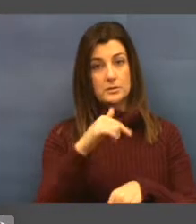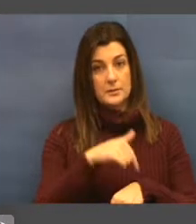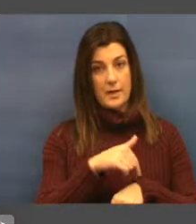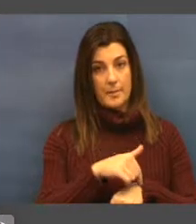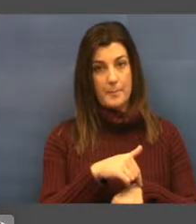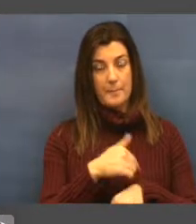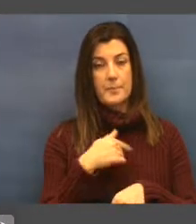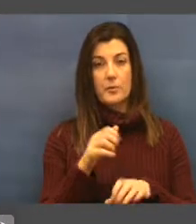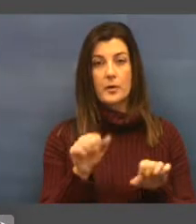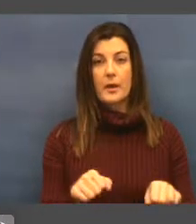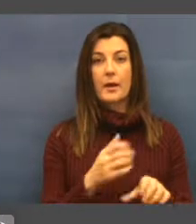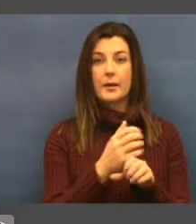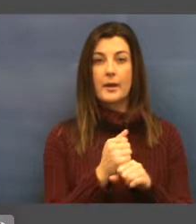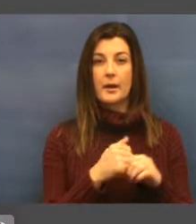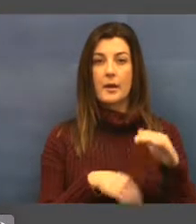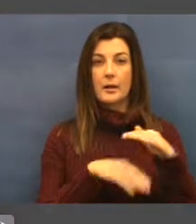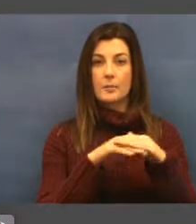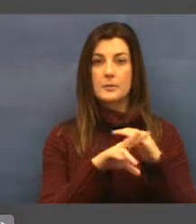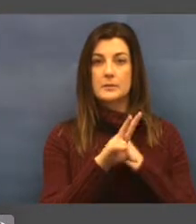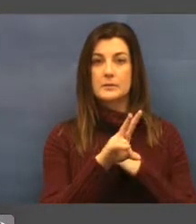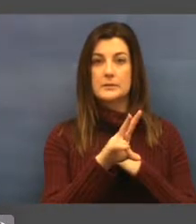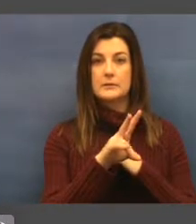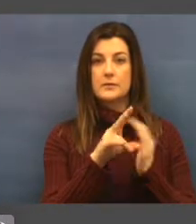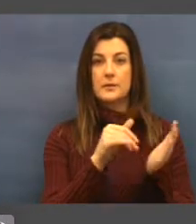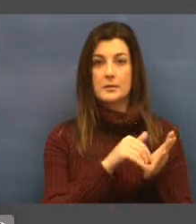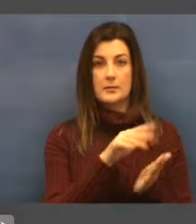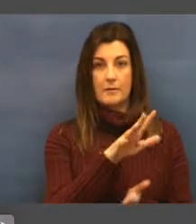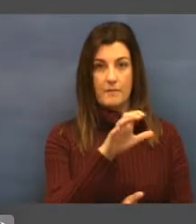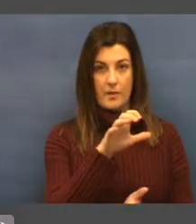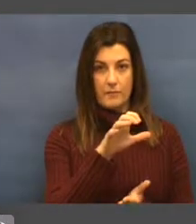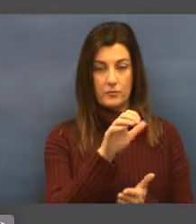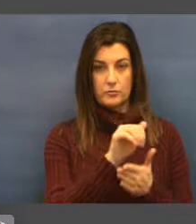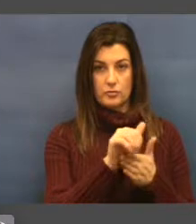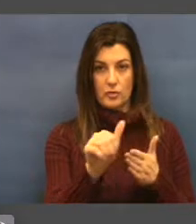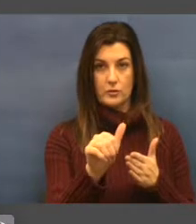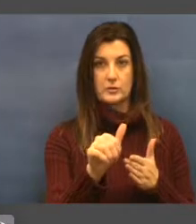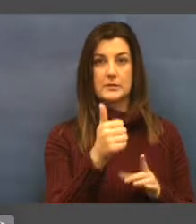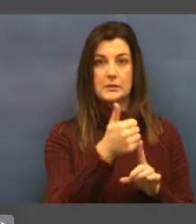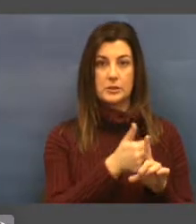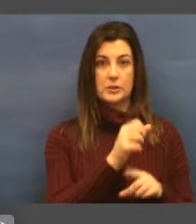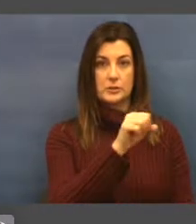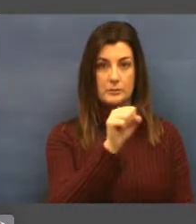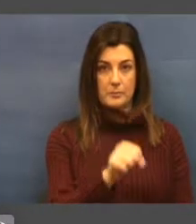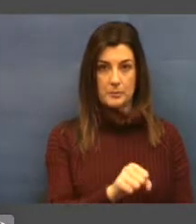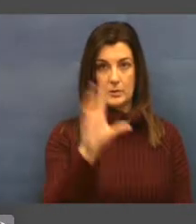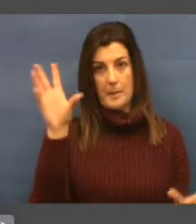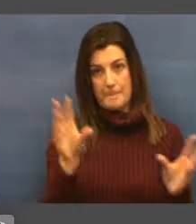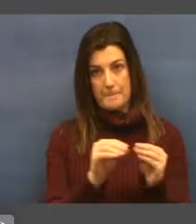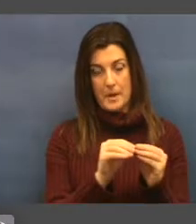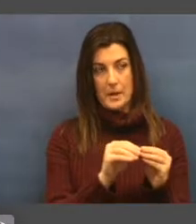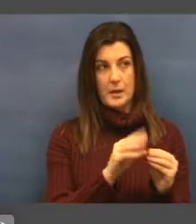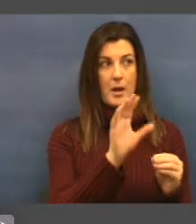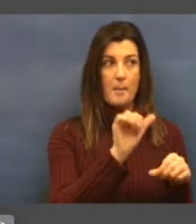loans, you can receive up to $7,500 per semester in combined Alberta and Canada student